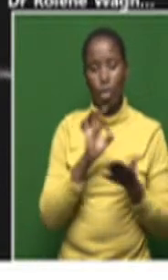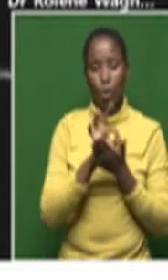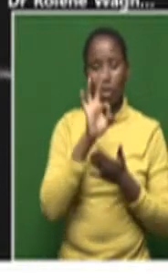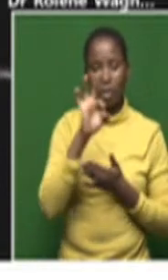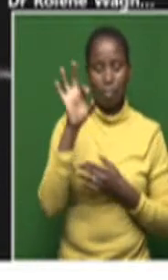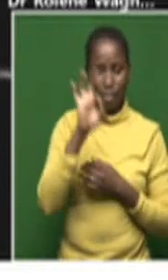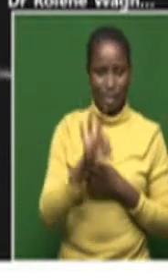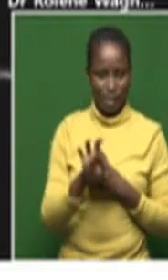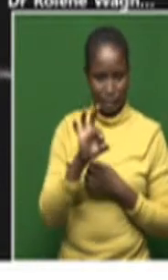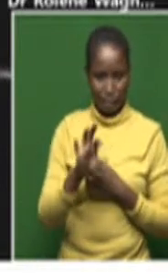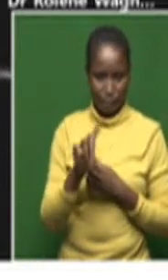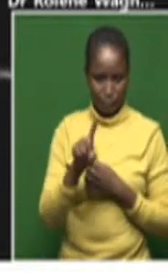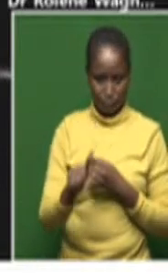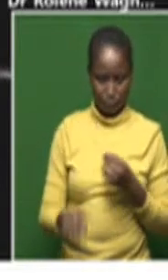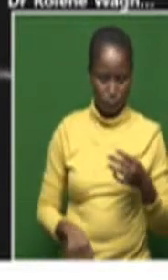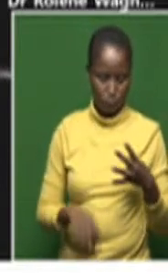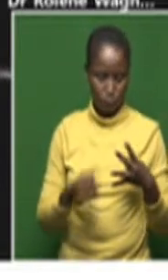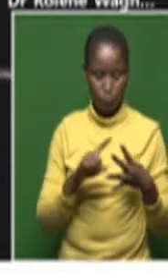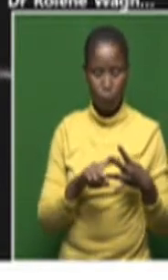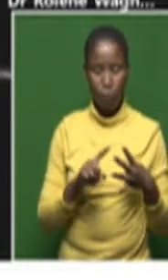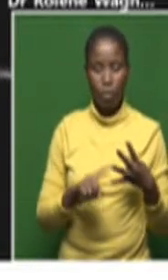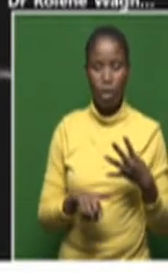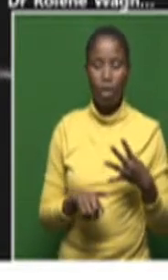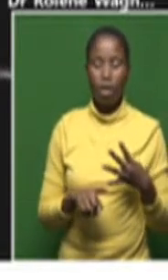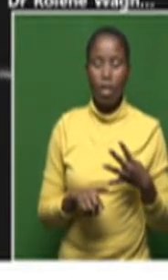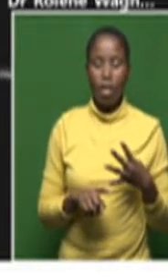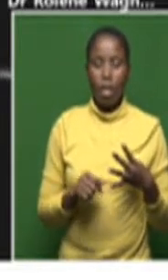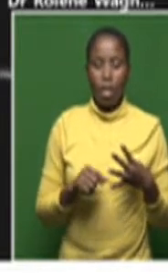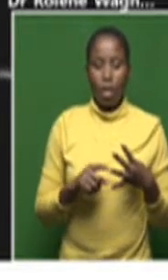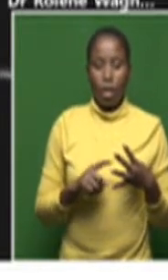13% of that 37,901.